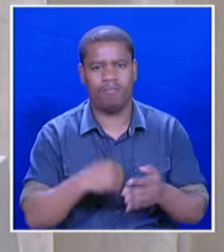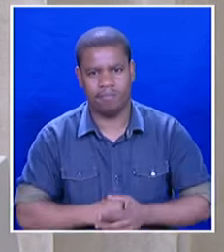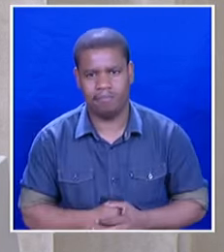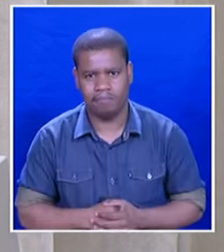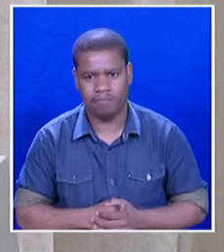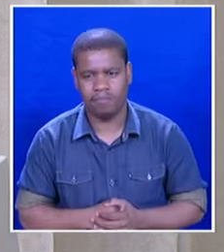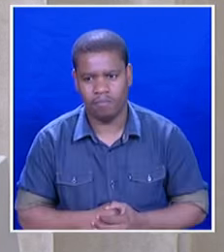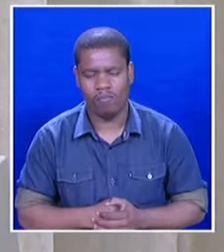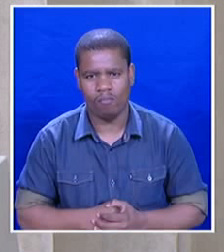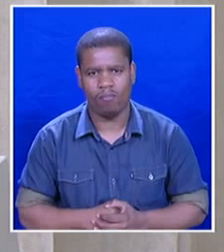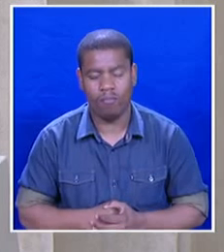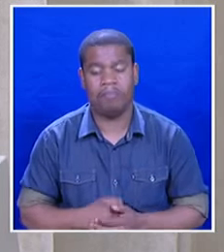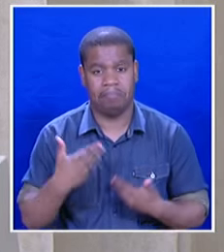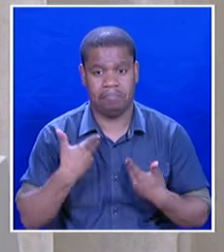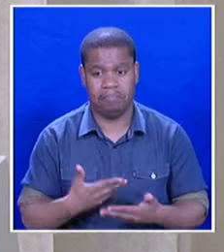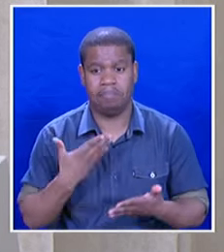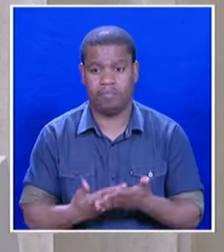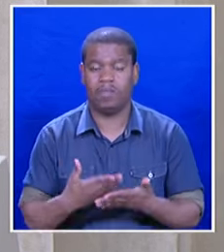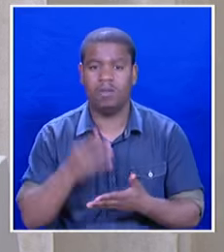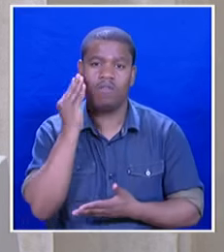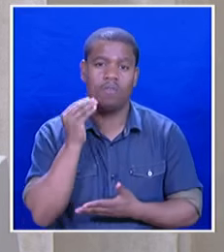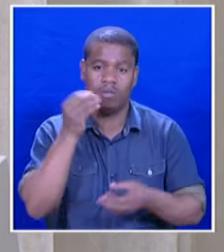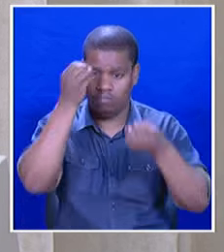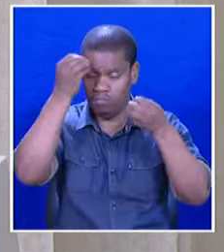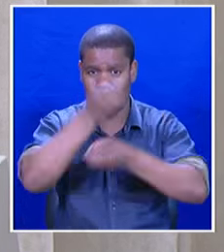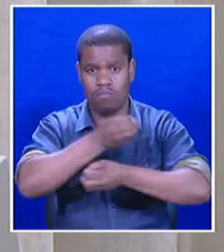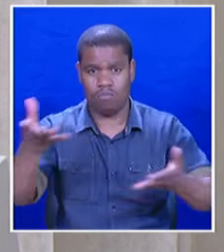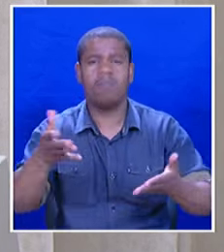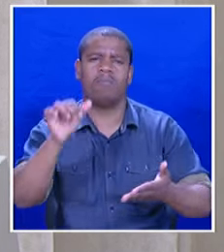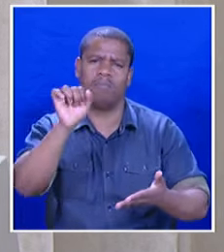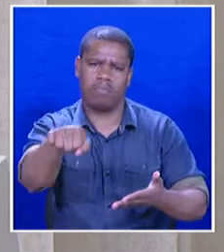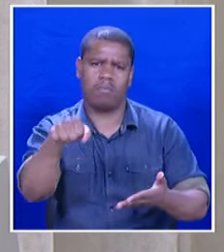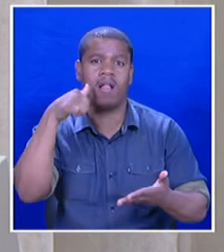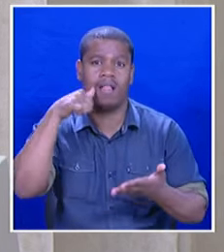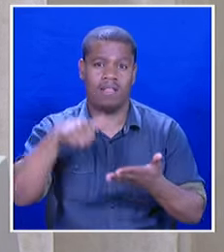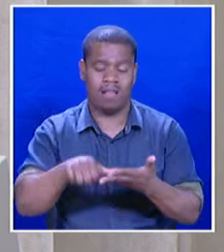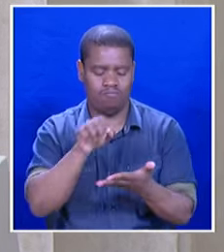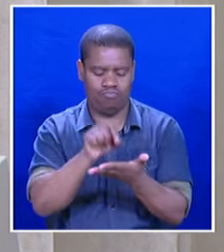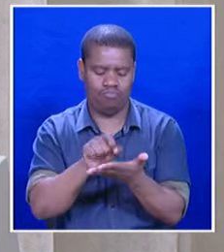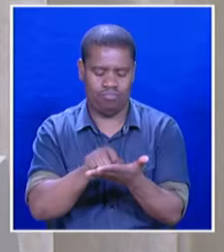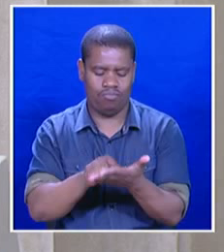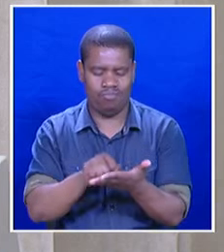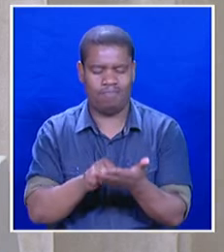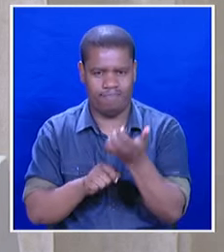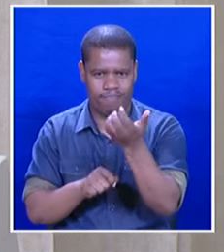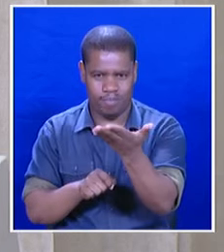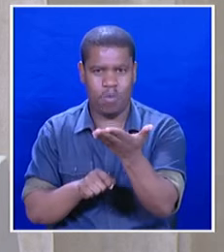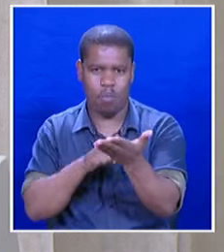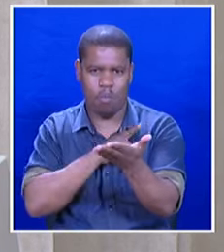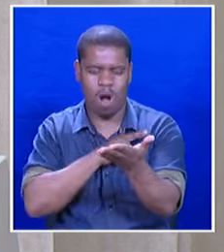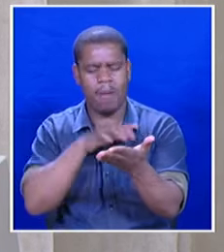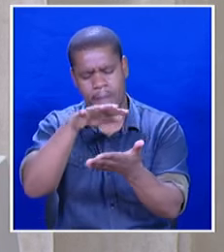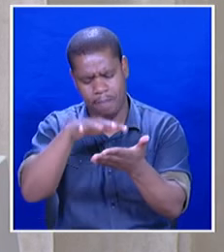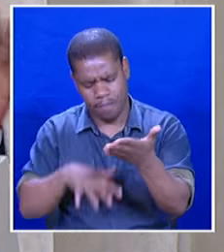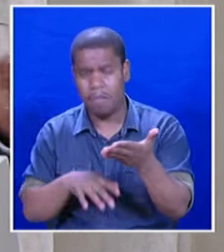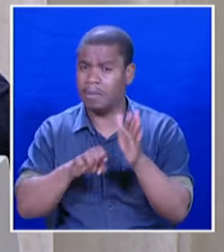provide that information in writing, because there are quite a number of instances. What I did cite